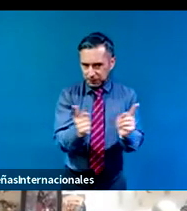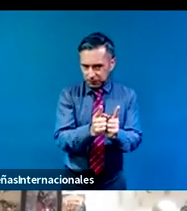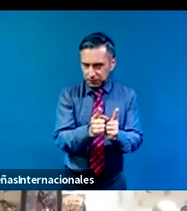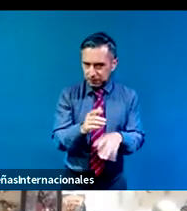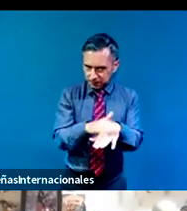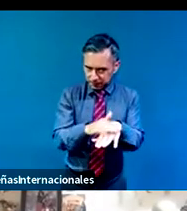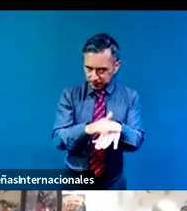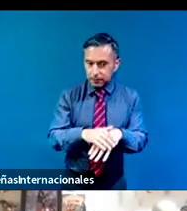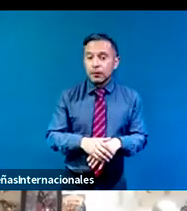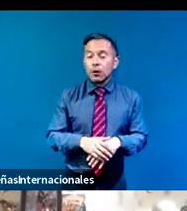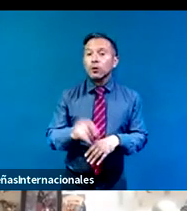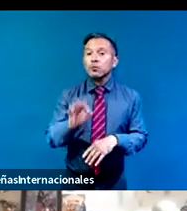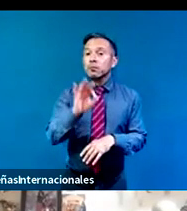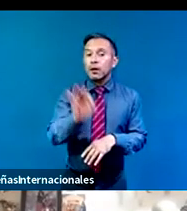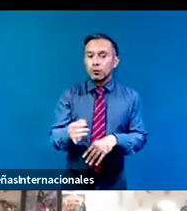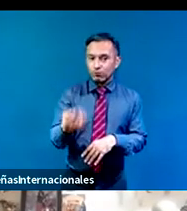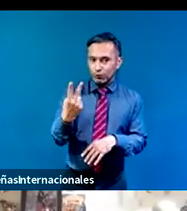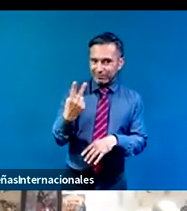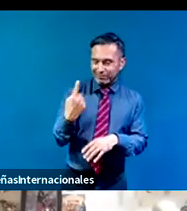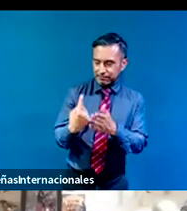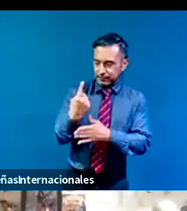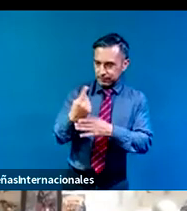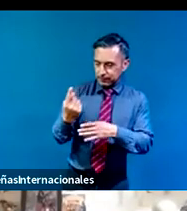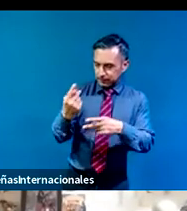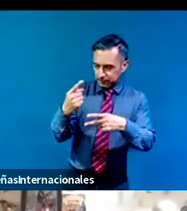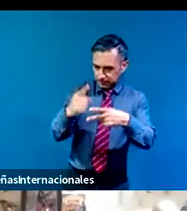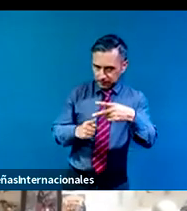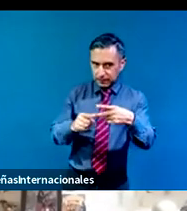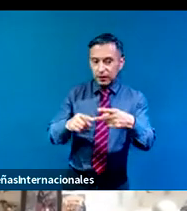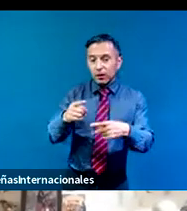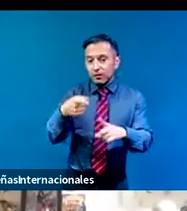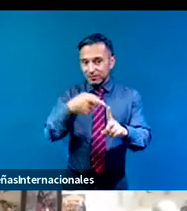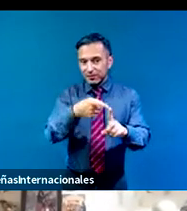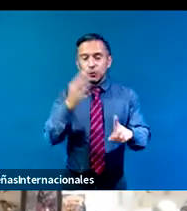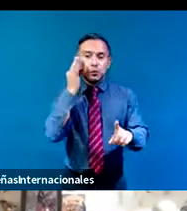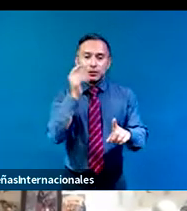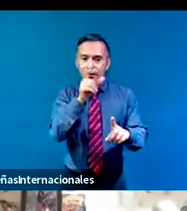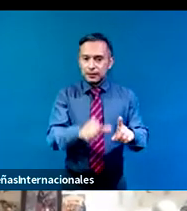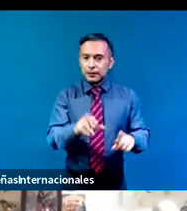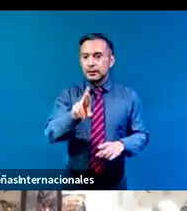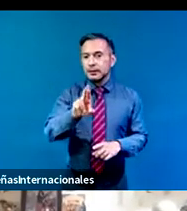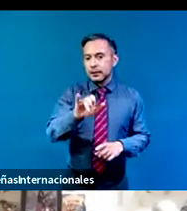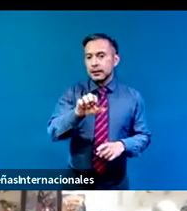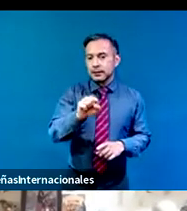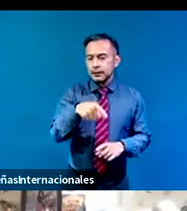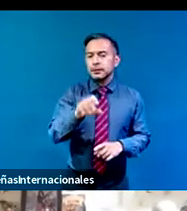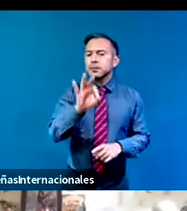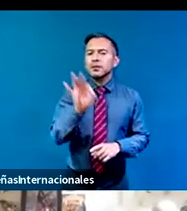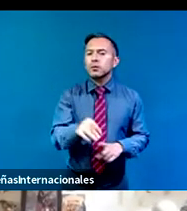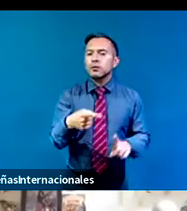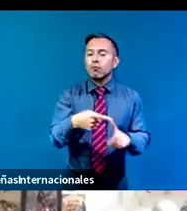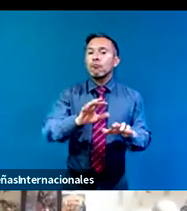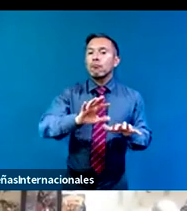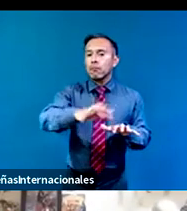for Ms. Reyes. The question is, in our countries, there are initiatives from the solidarity or exchange